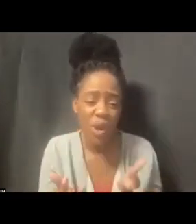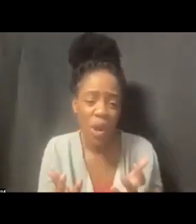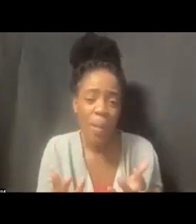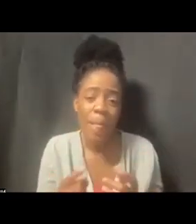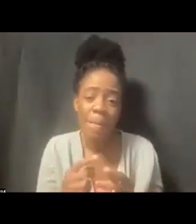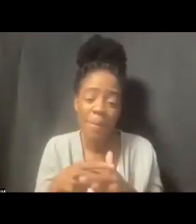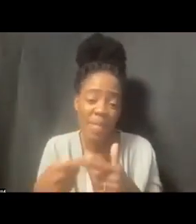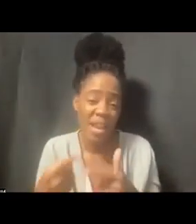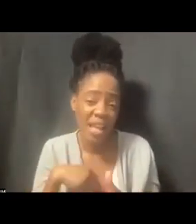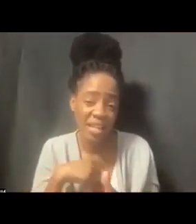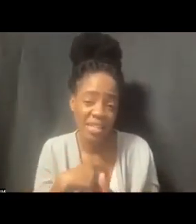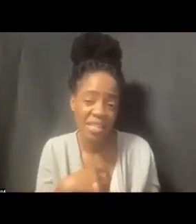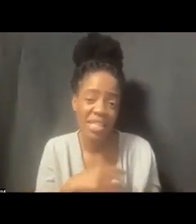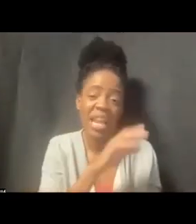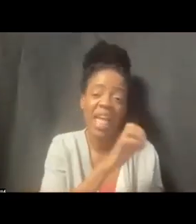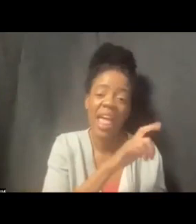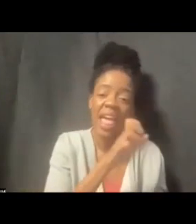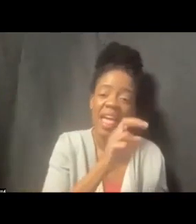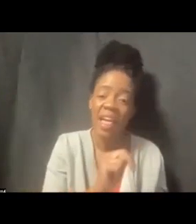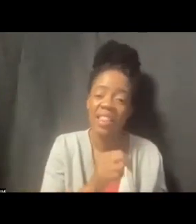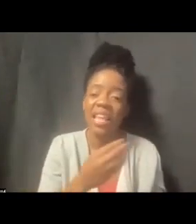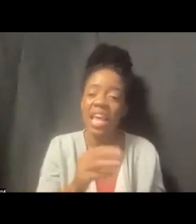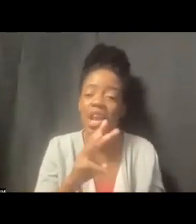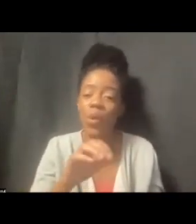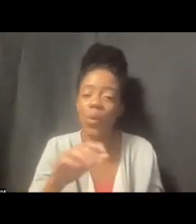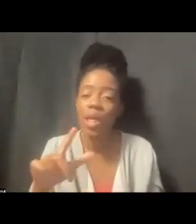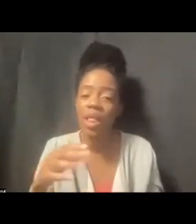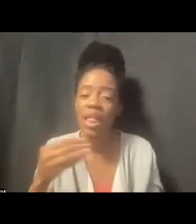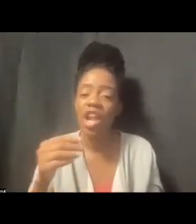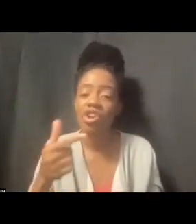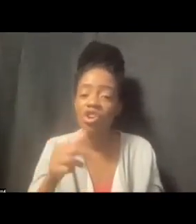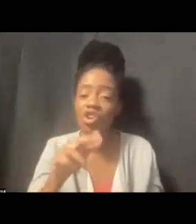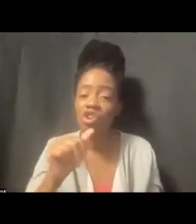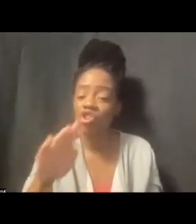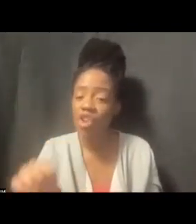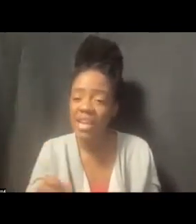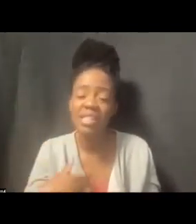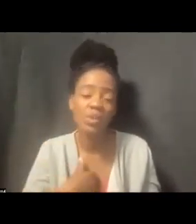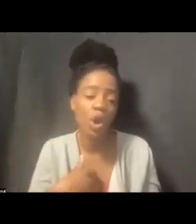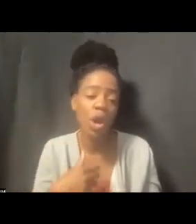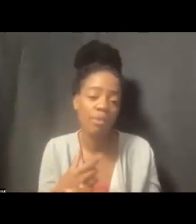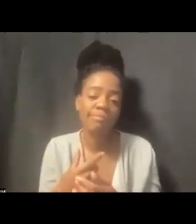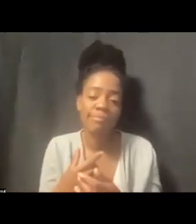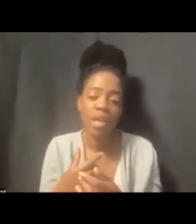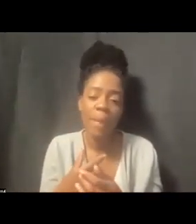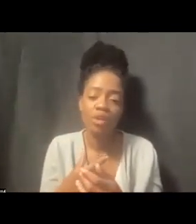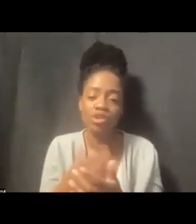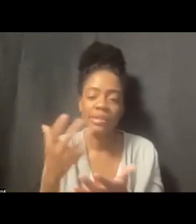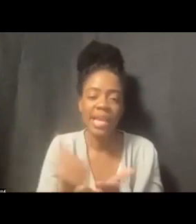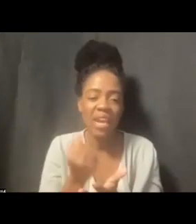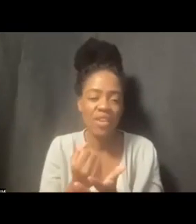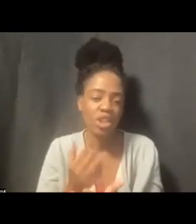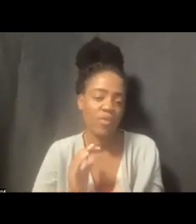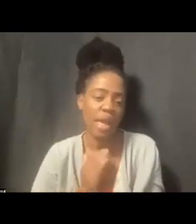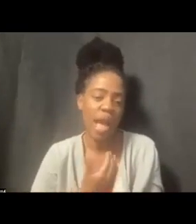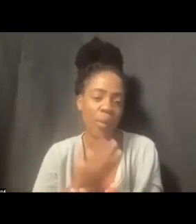and Will and Grace were able to work off of what we did. So it's all a progression, and yet here we're back in, and you can't talk about it in